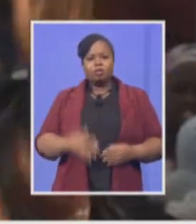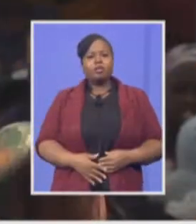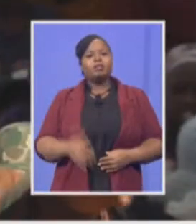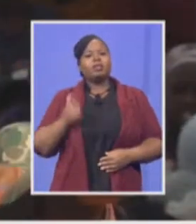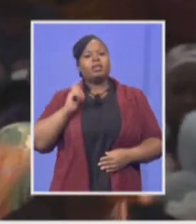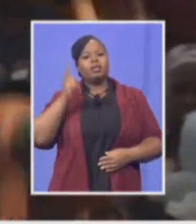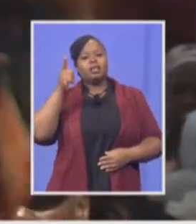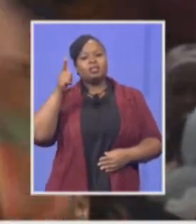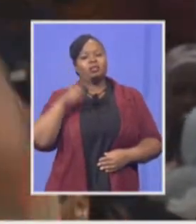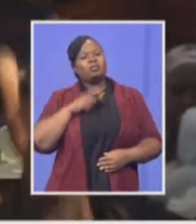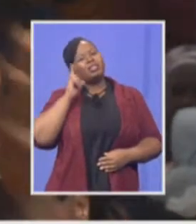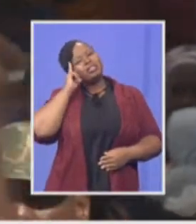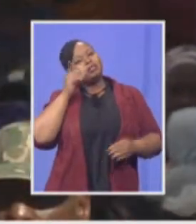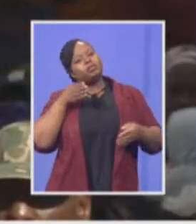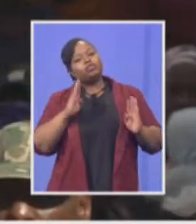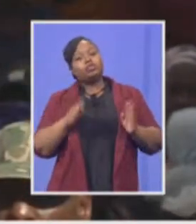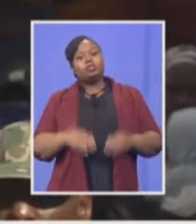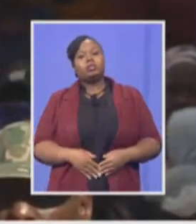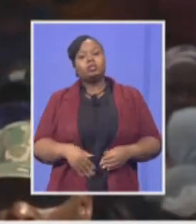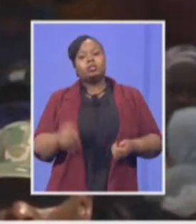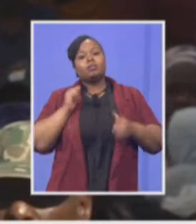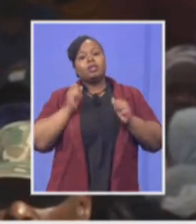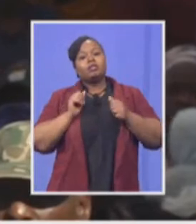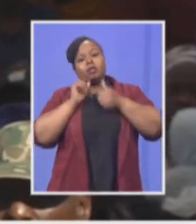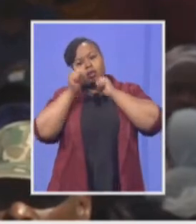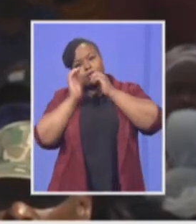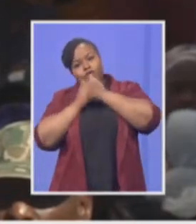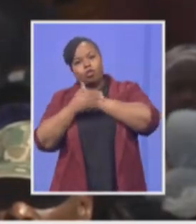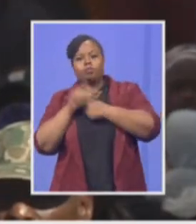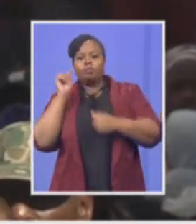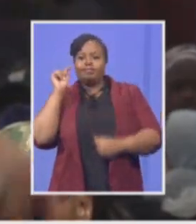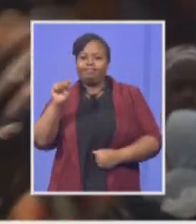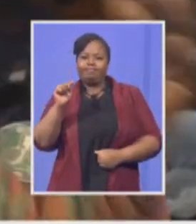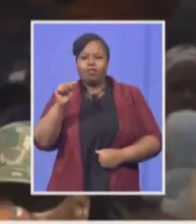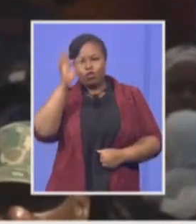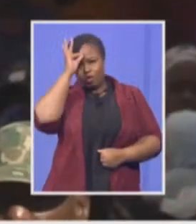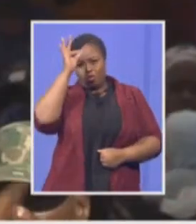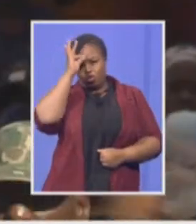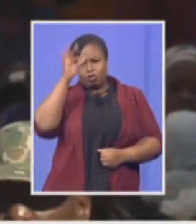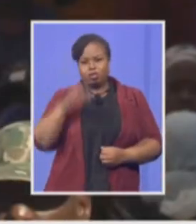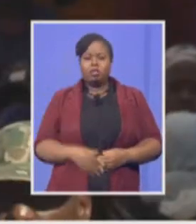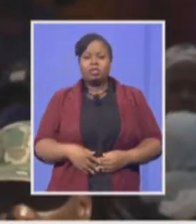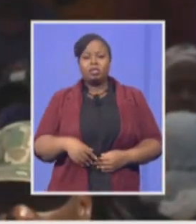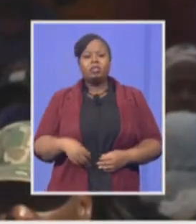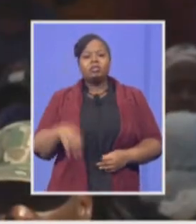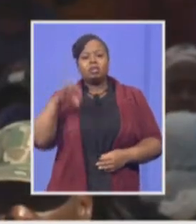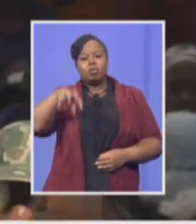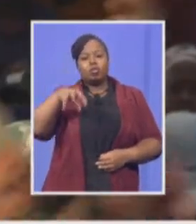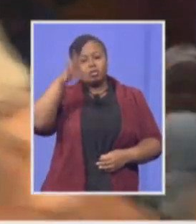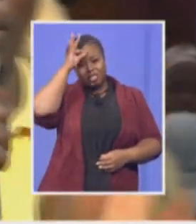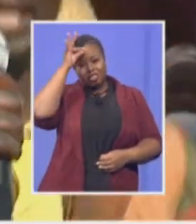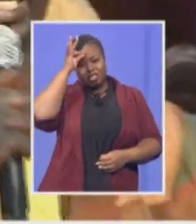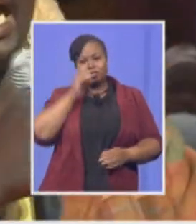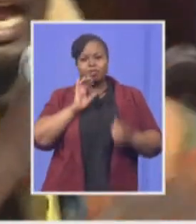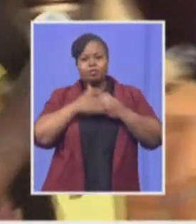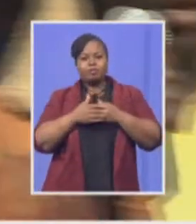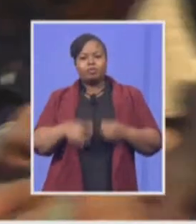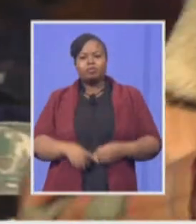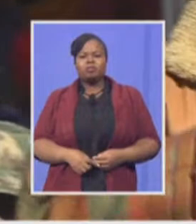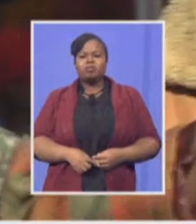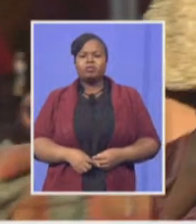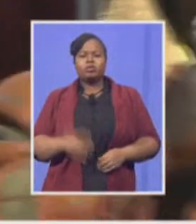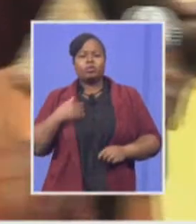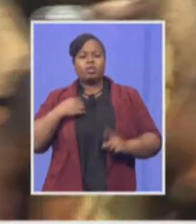ngilabe egameni ngibalekela wona amaphoyisa akho Bheki Cele. Ne-station command indaba yamazike ngigcine ngihlukumezeka